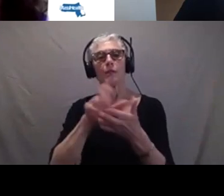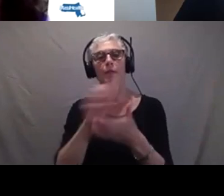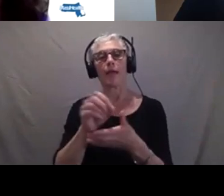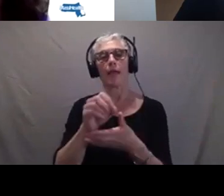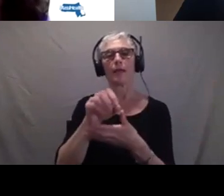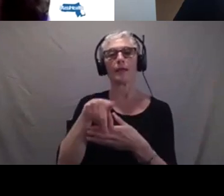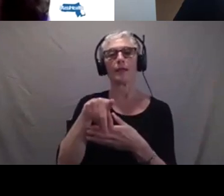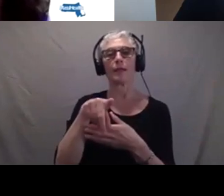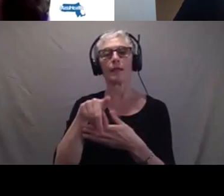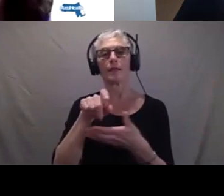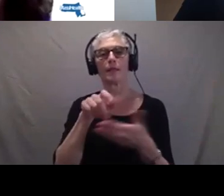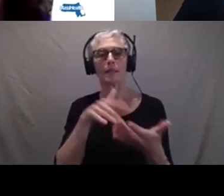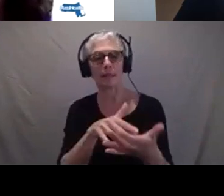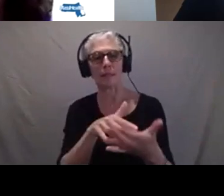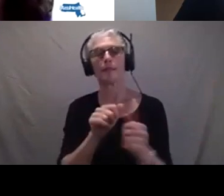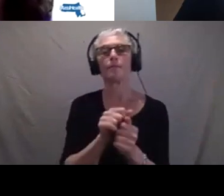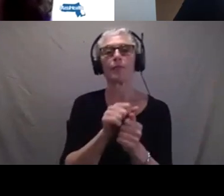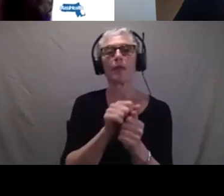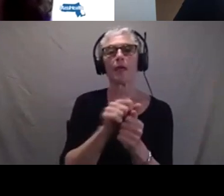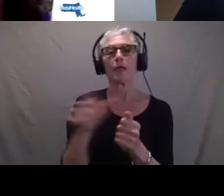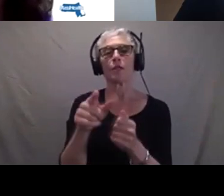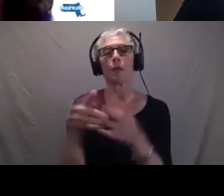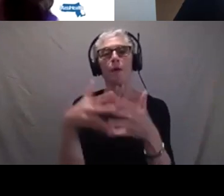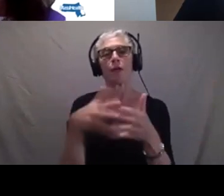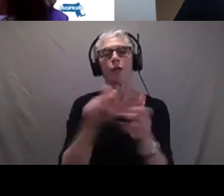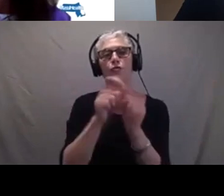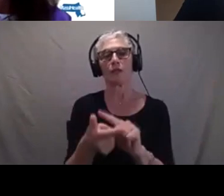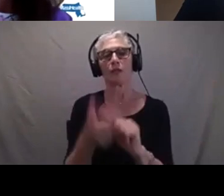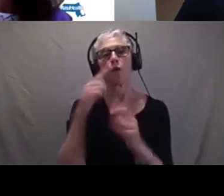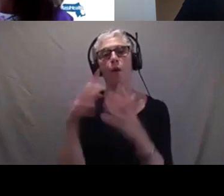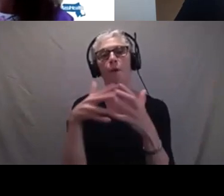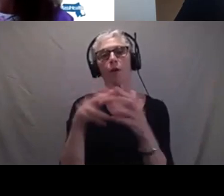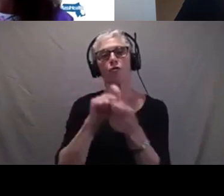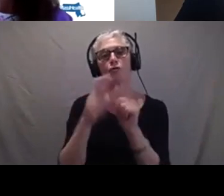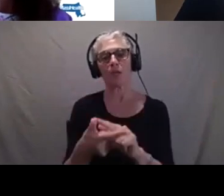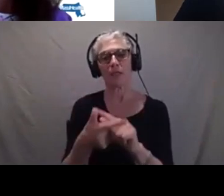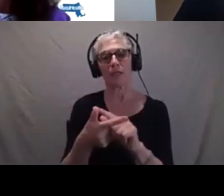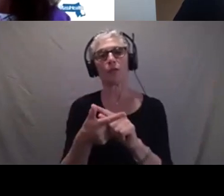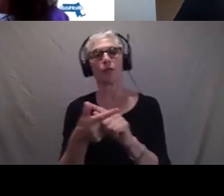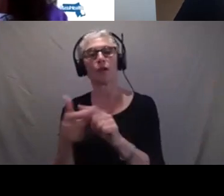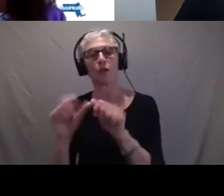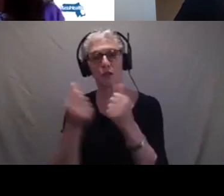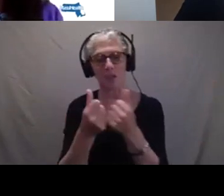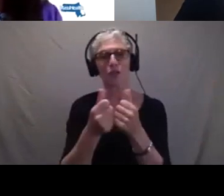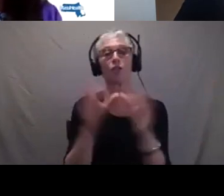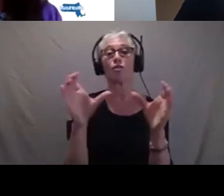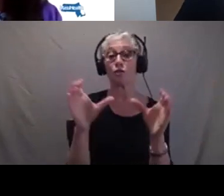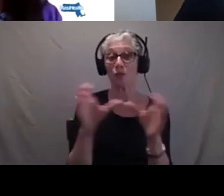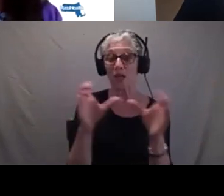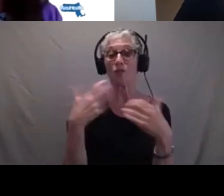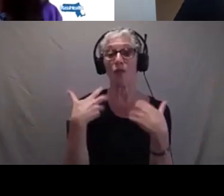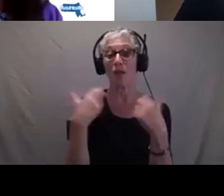is also a certified translator through the American Translators Association, a certified interpreter through the Certification Commission for